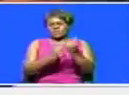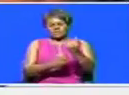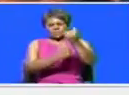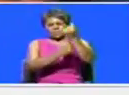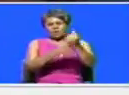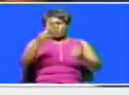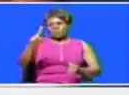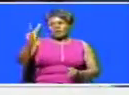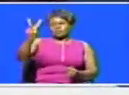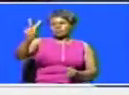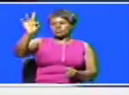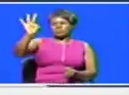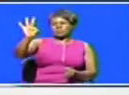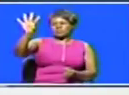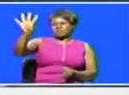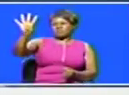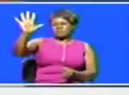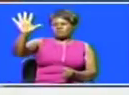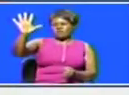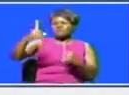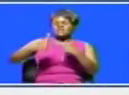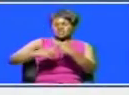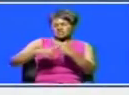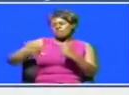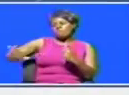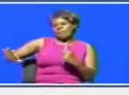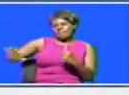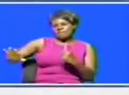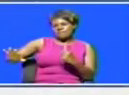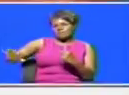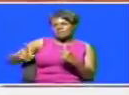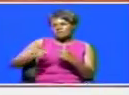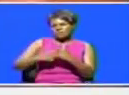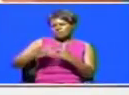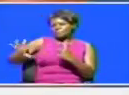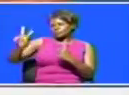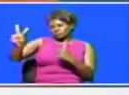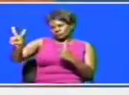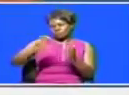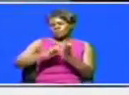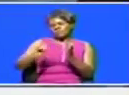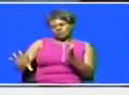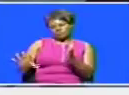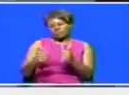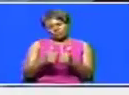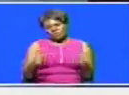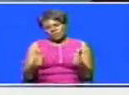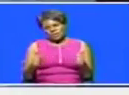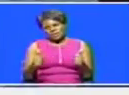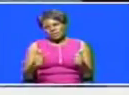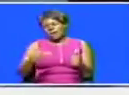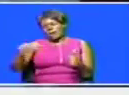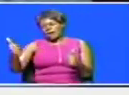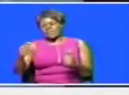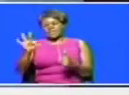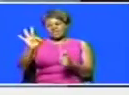two, three, four, five, six. Yeah, six. There are six. So two were removed. Yeah. His three colleagues